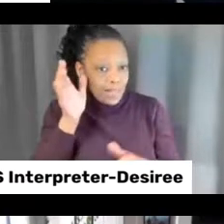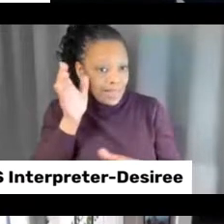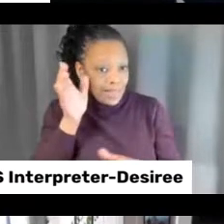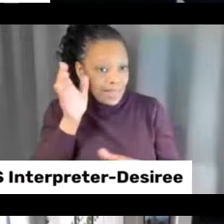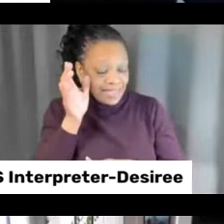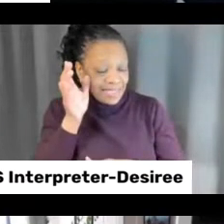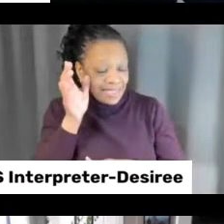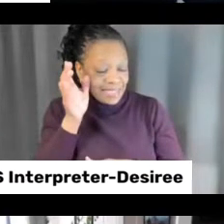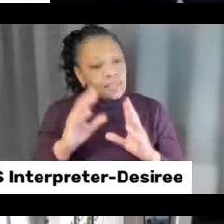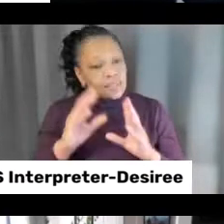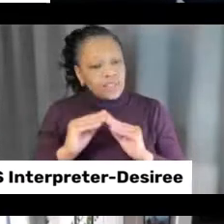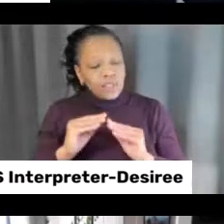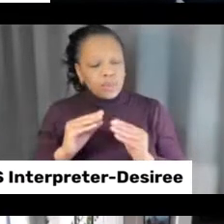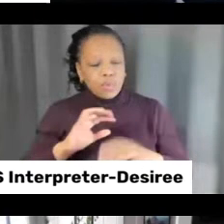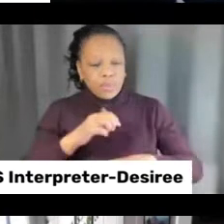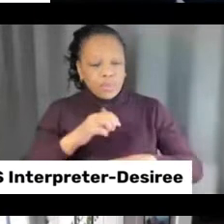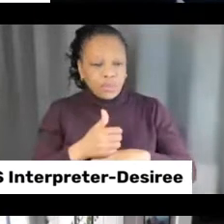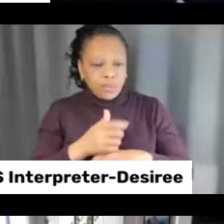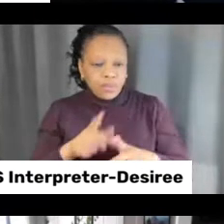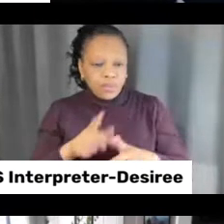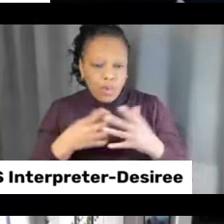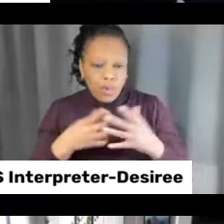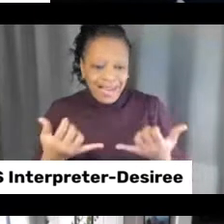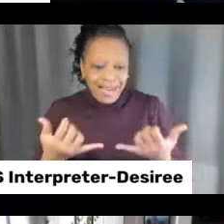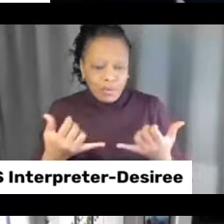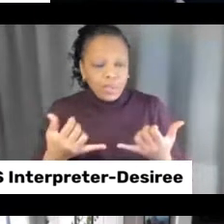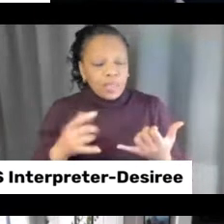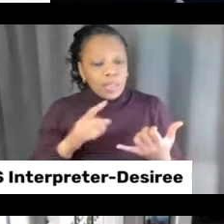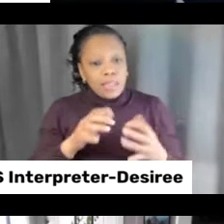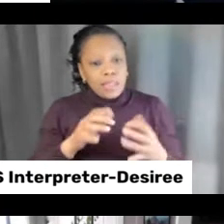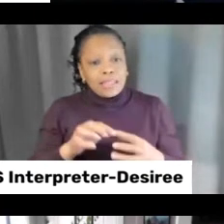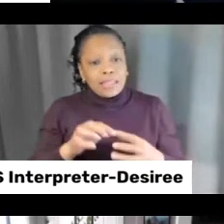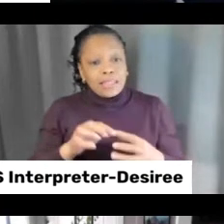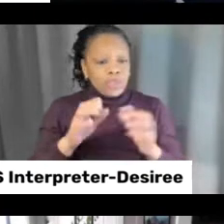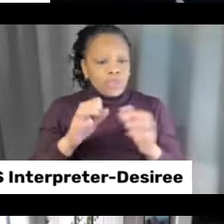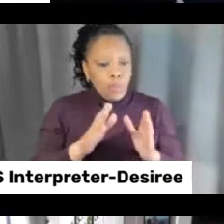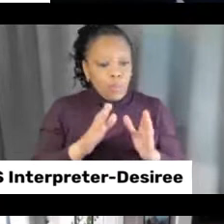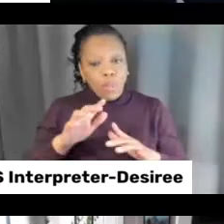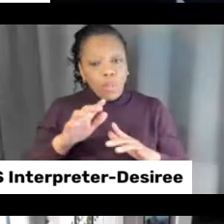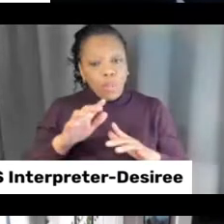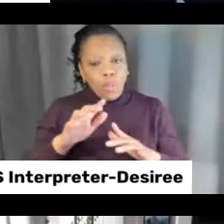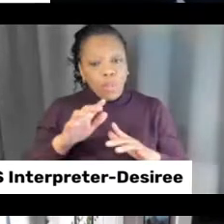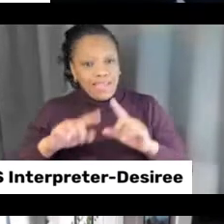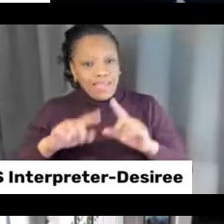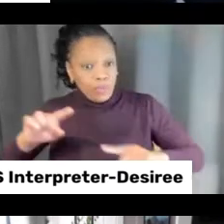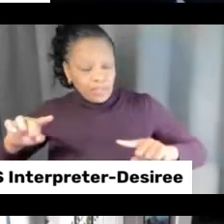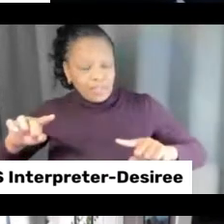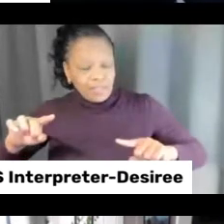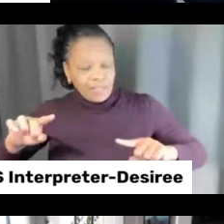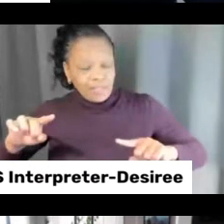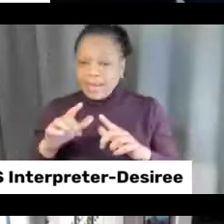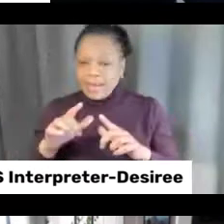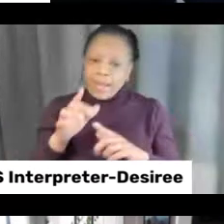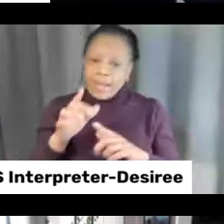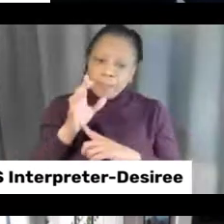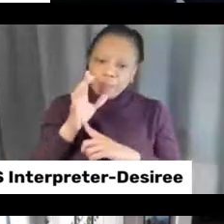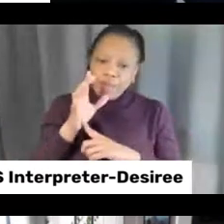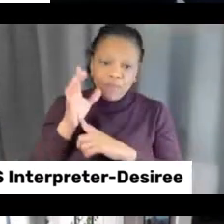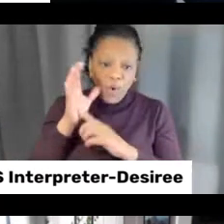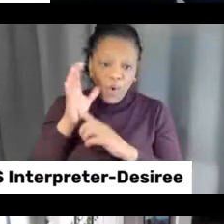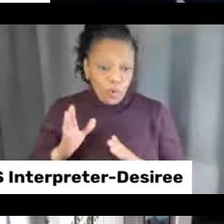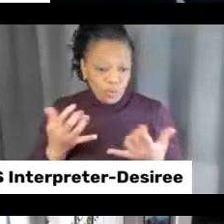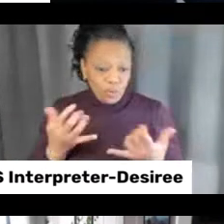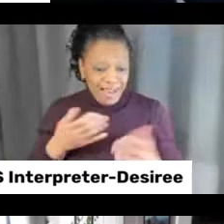real challenges that farmers, especially small and diversified farmers, are facing. Another thing that we're doing